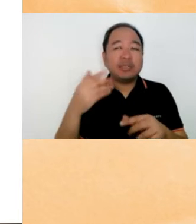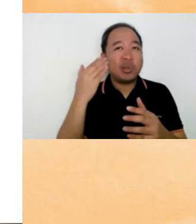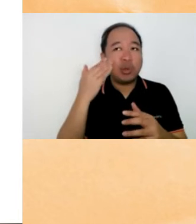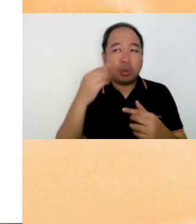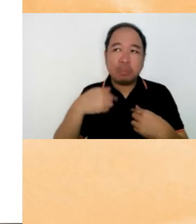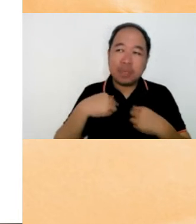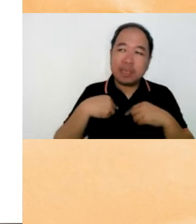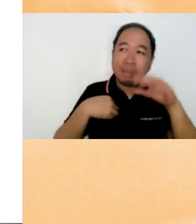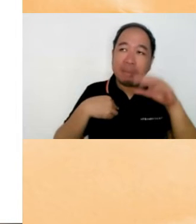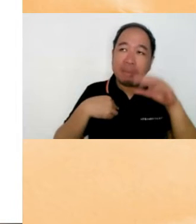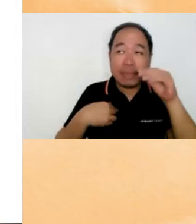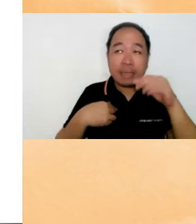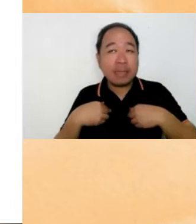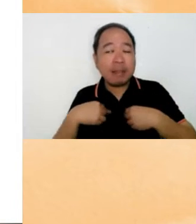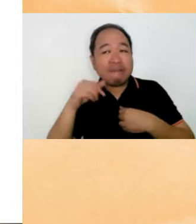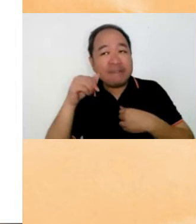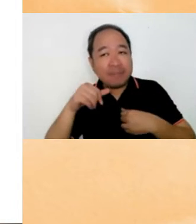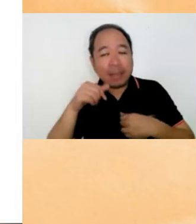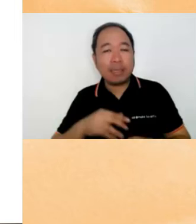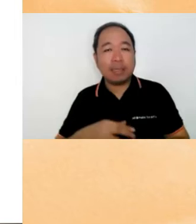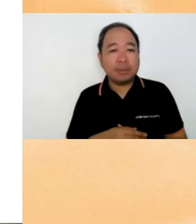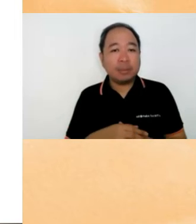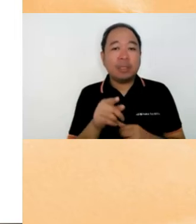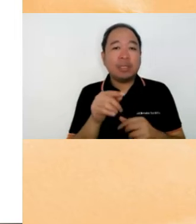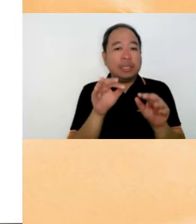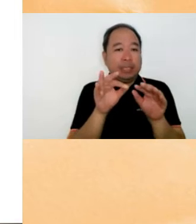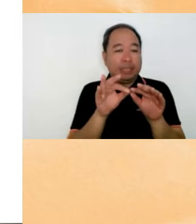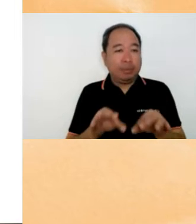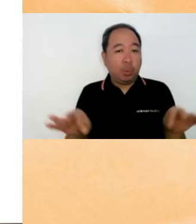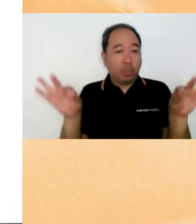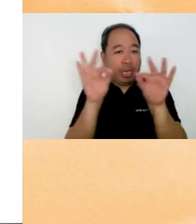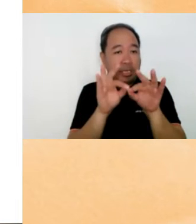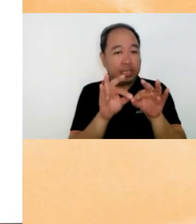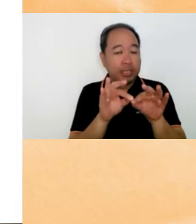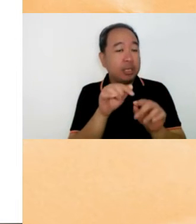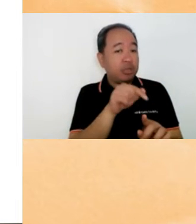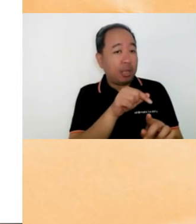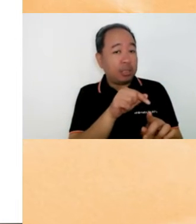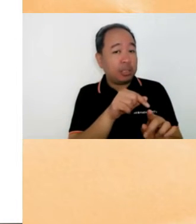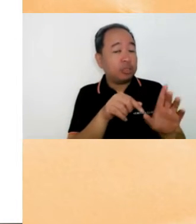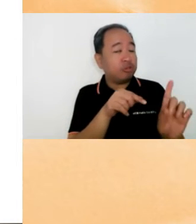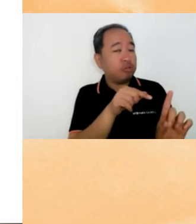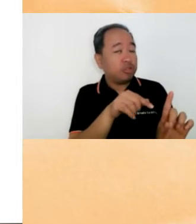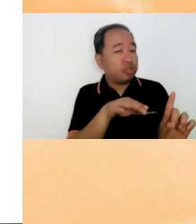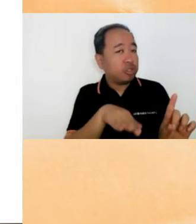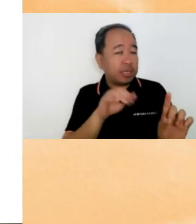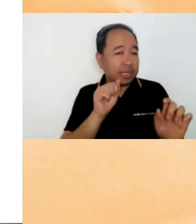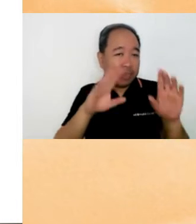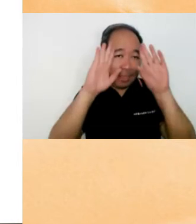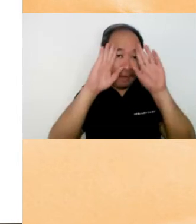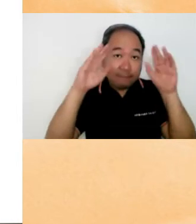Okay. More importantly, he learns to be able to focus. He learns skills. He learns hobbies